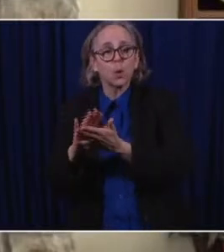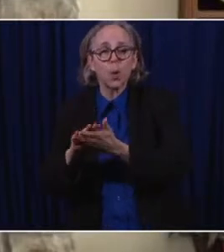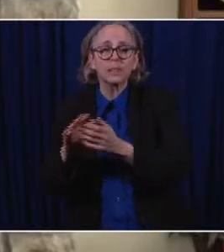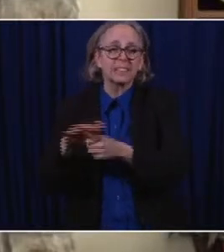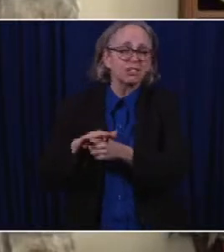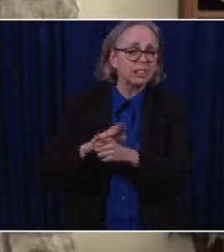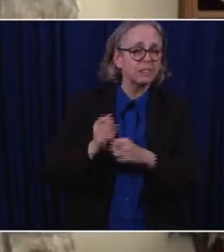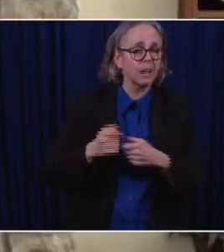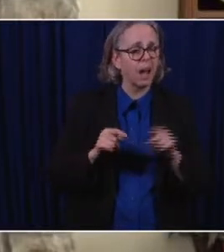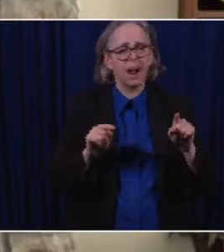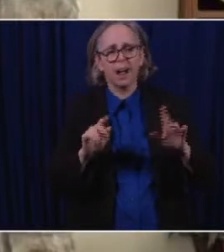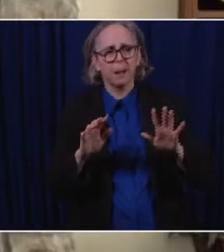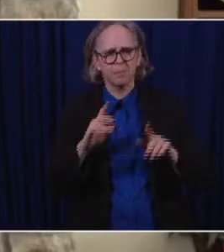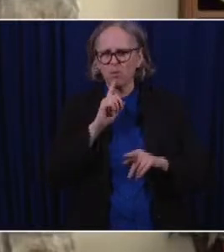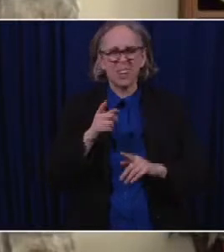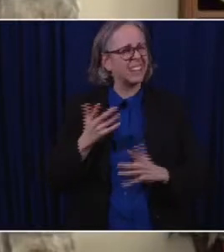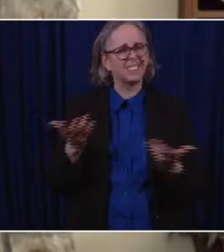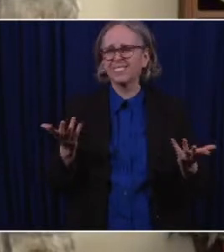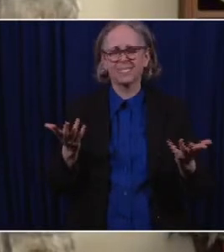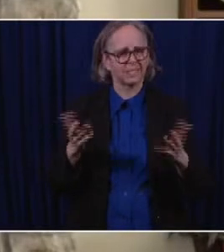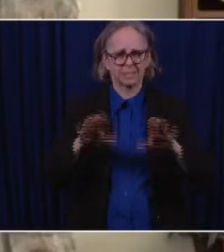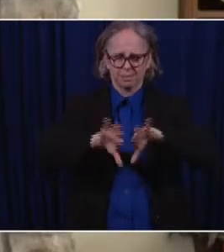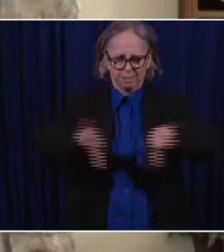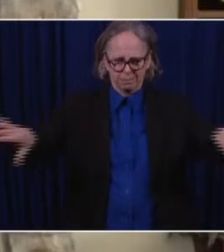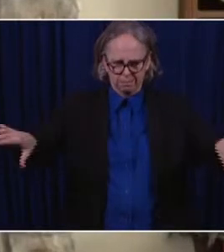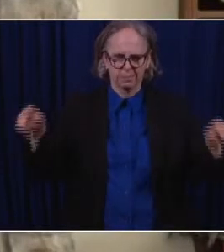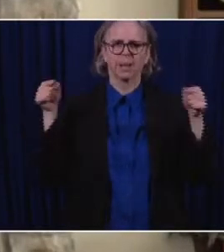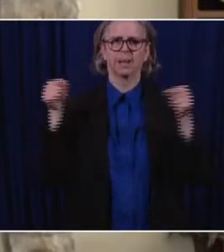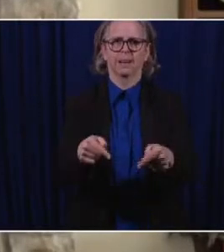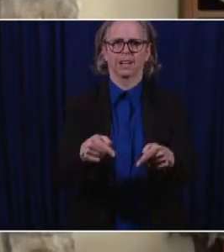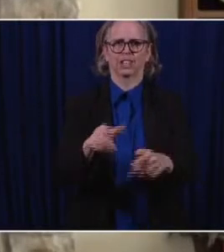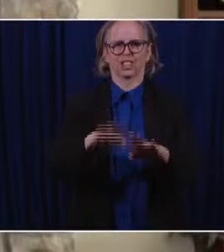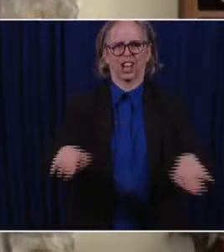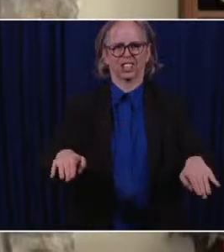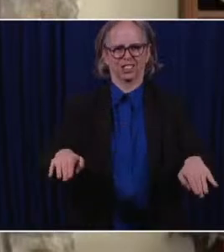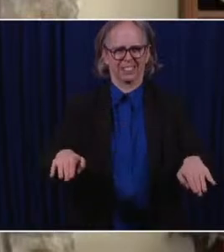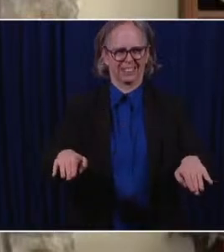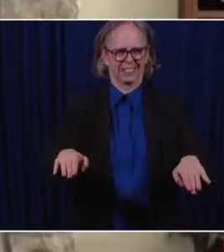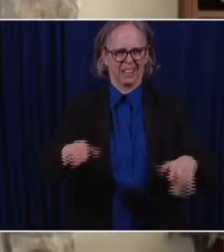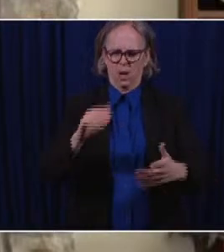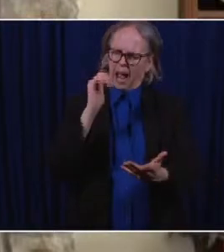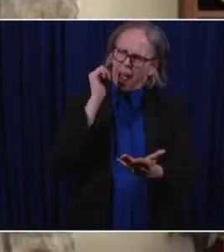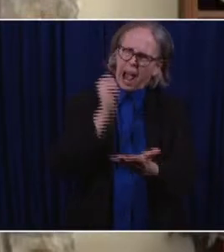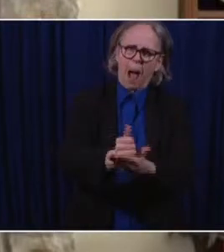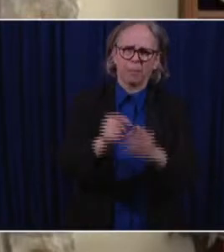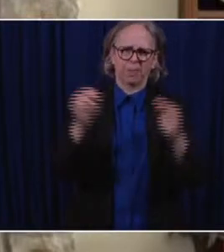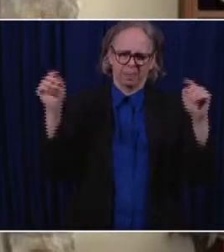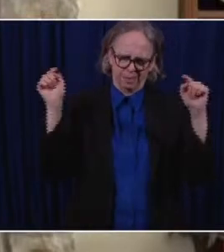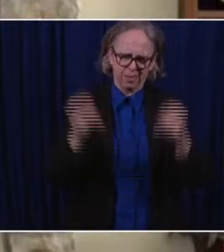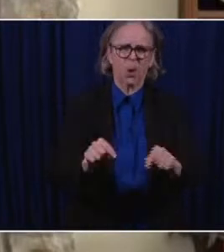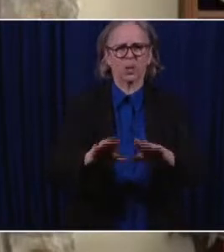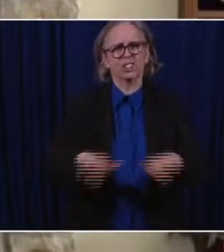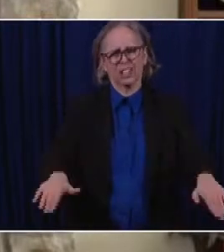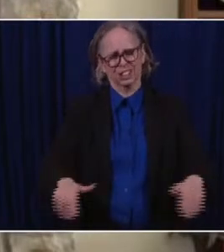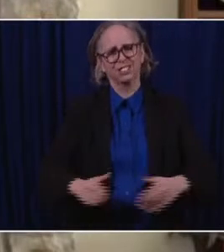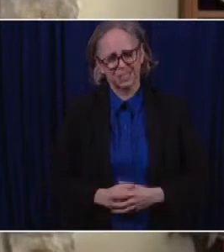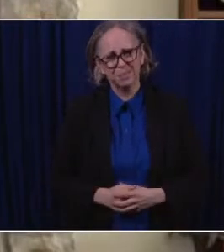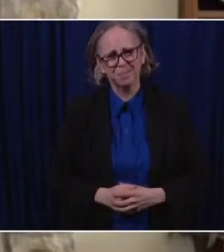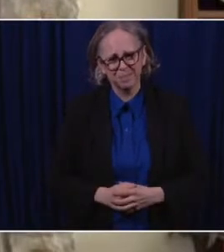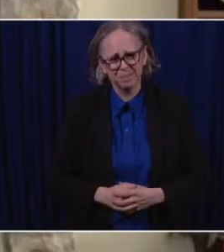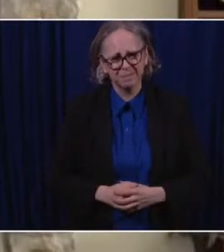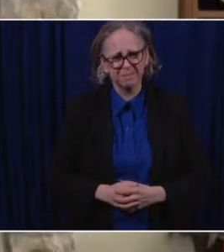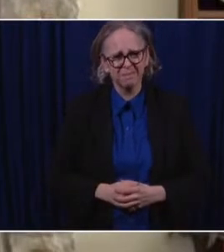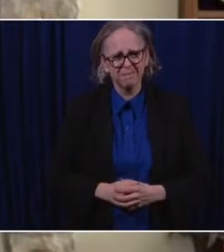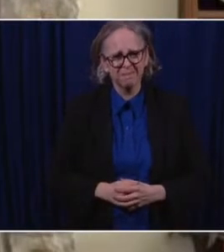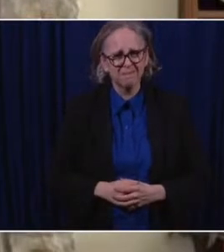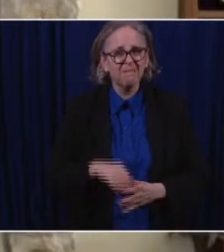and it's about how we help our kids. And all kids have been hurt, whether they've been remote, whether they've